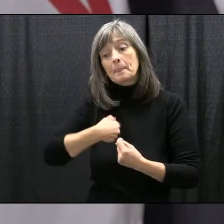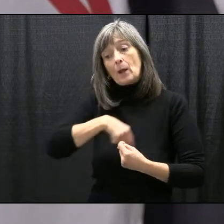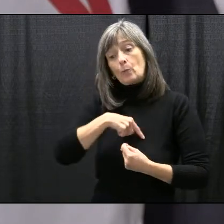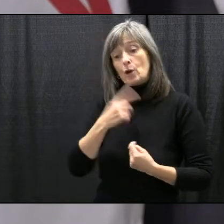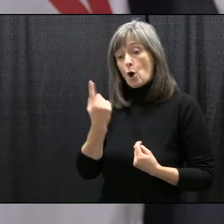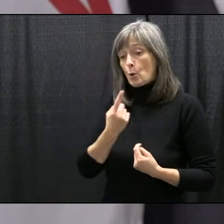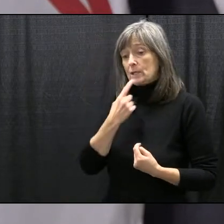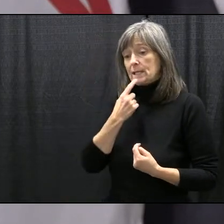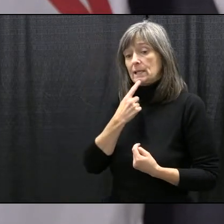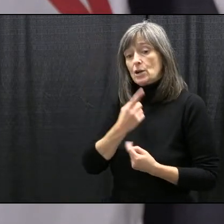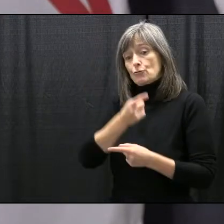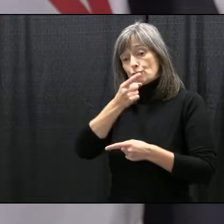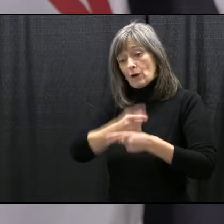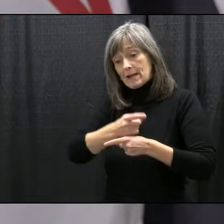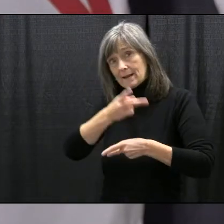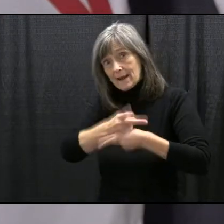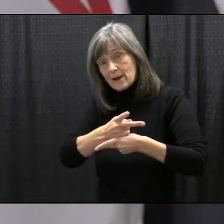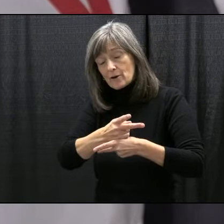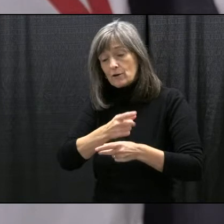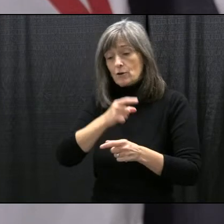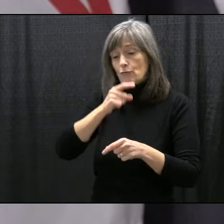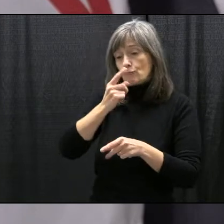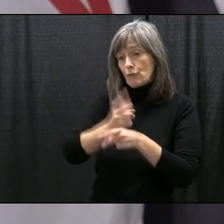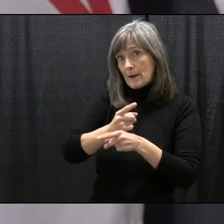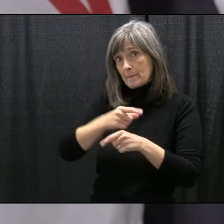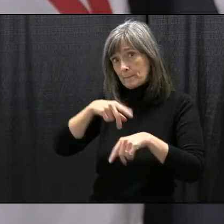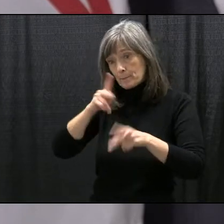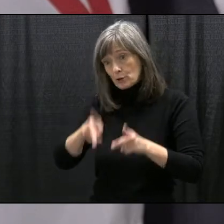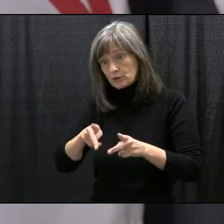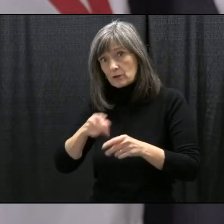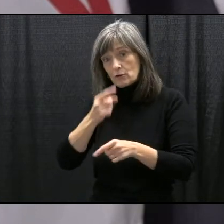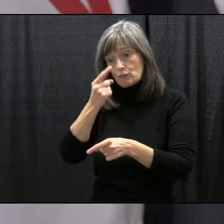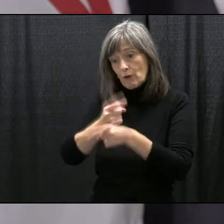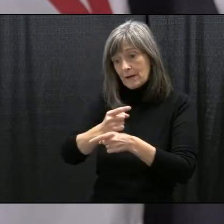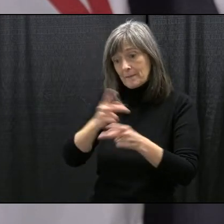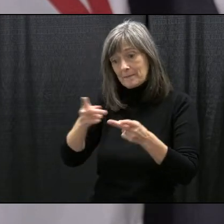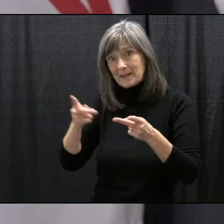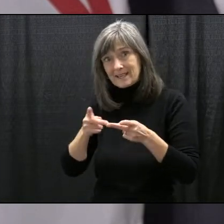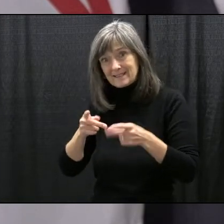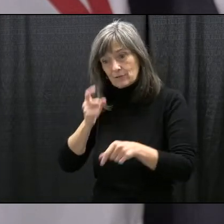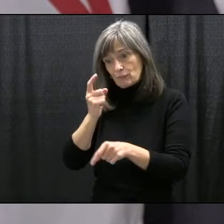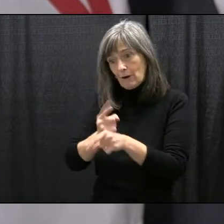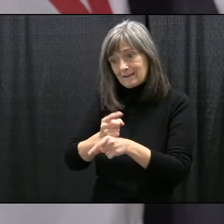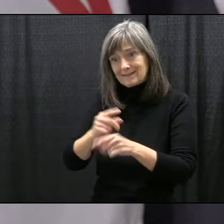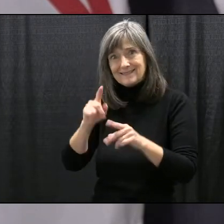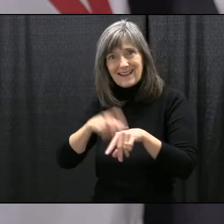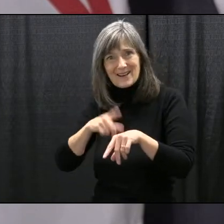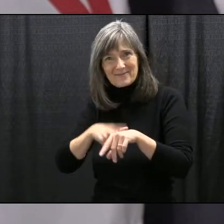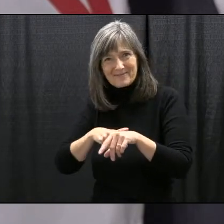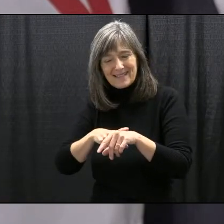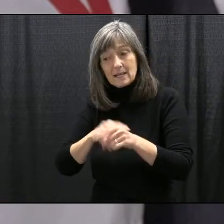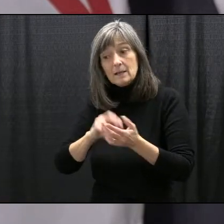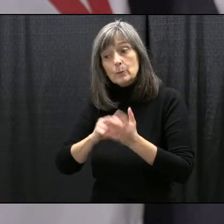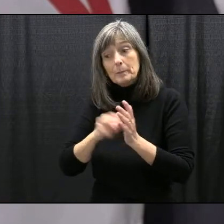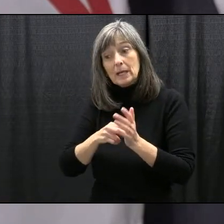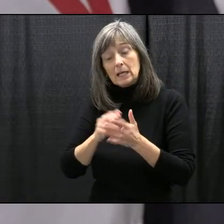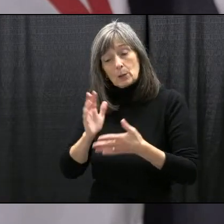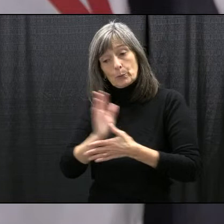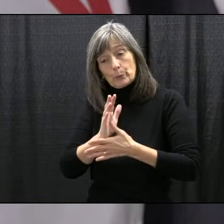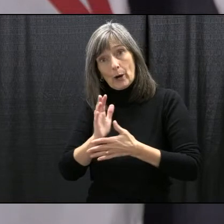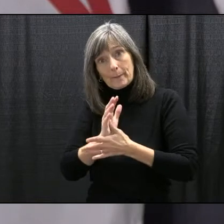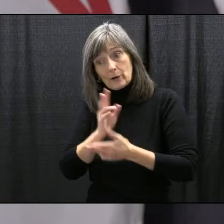from the right person in the right place at the right time. So, you know, there's a significant amount of primary care that can be delivered by